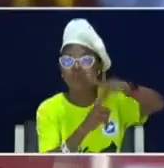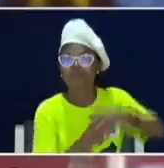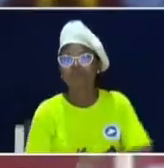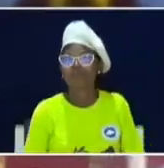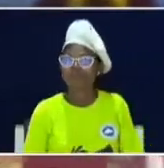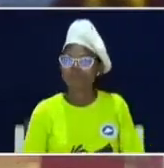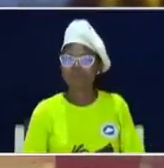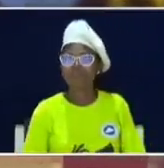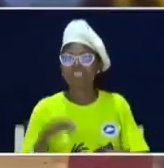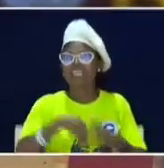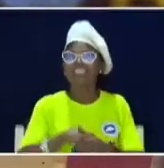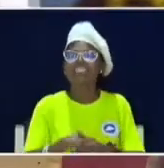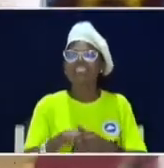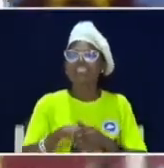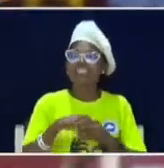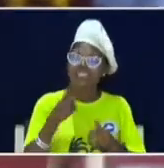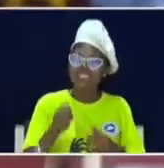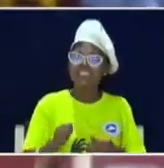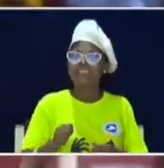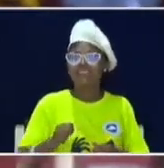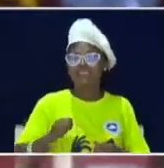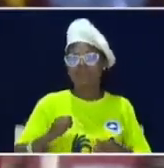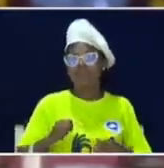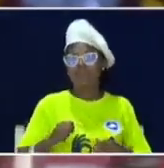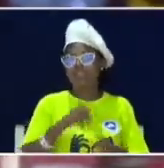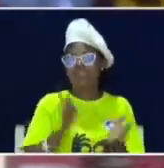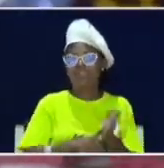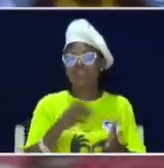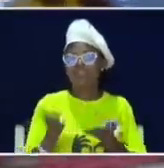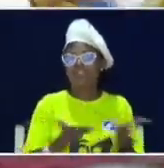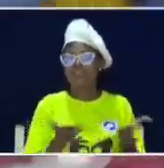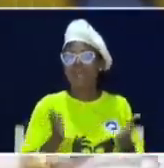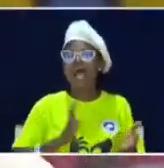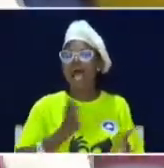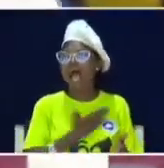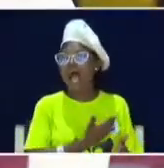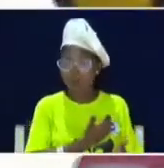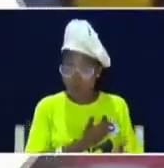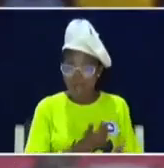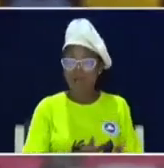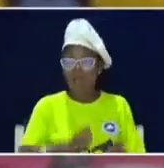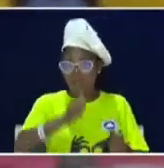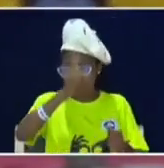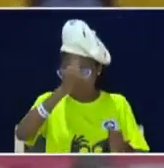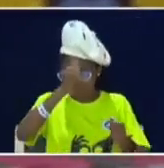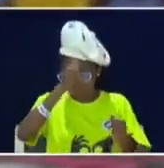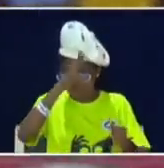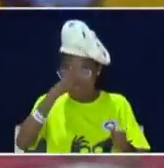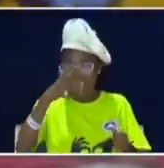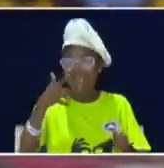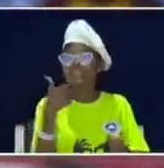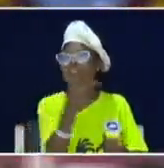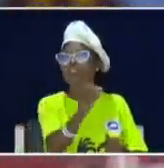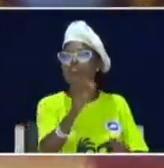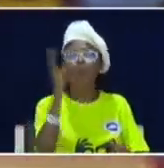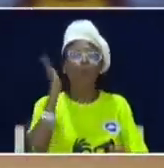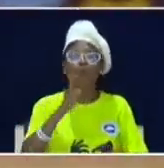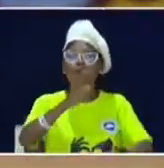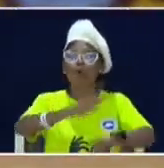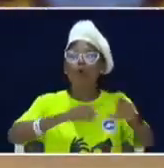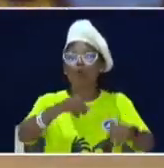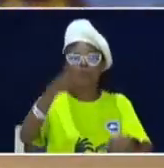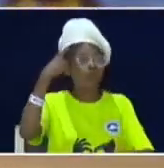In the course of the service, our beloved Father in the Lord, we will call for altar call. We will call that